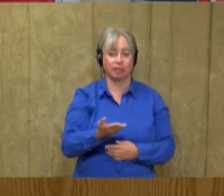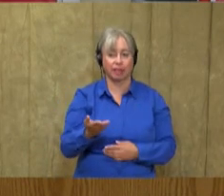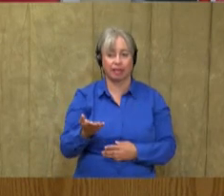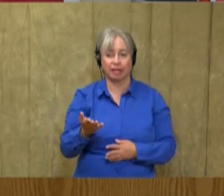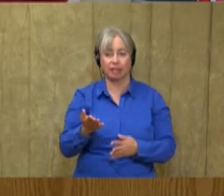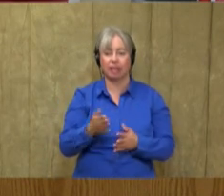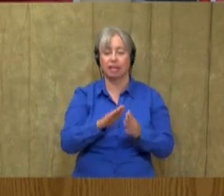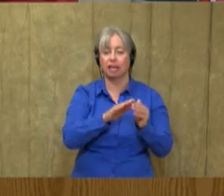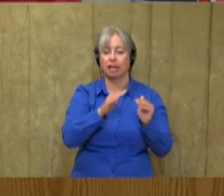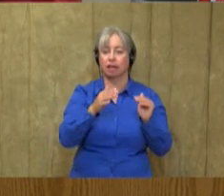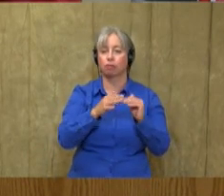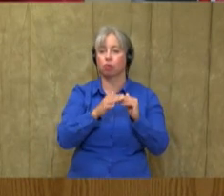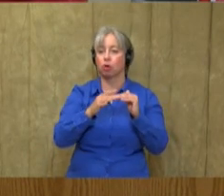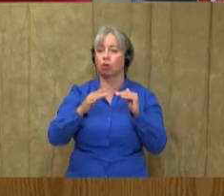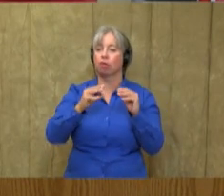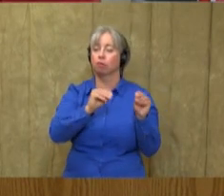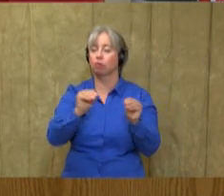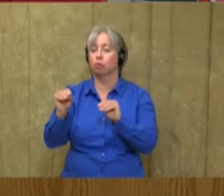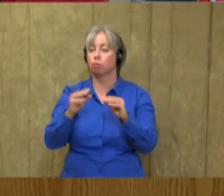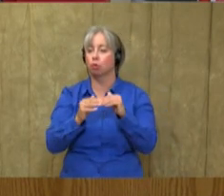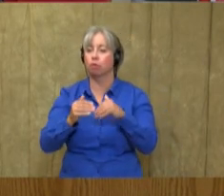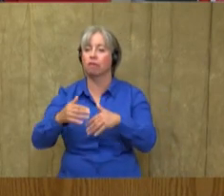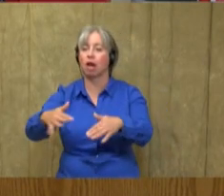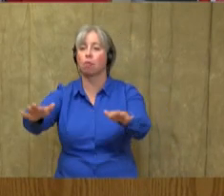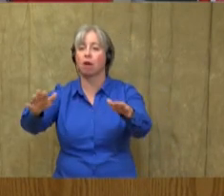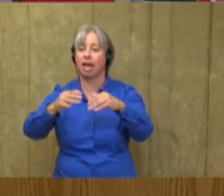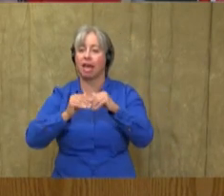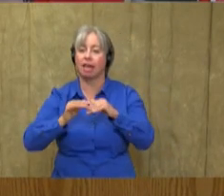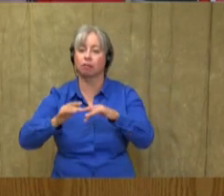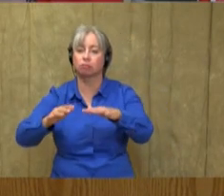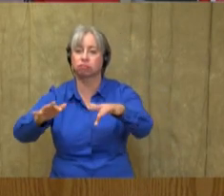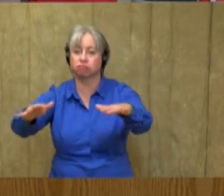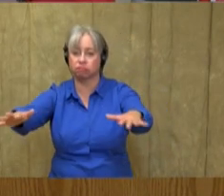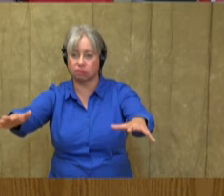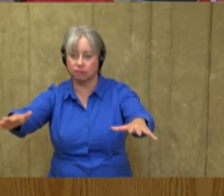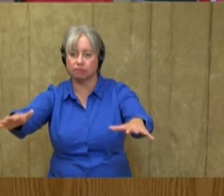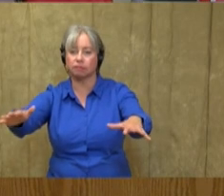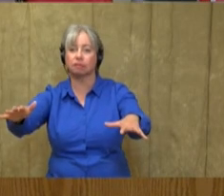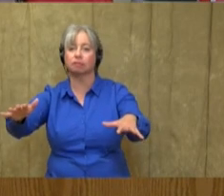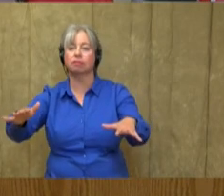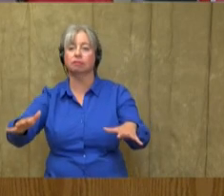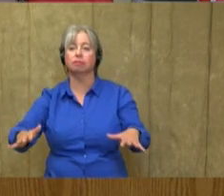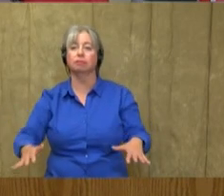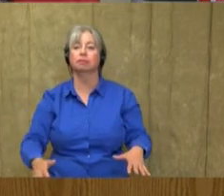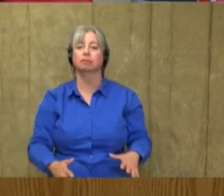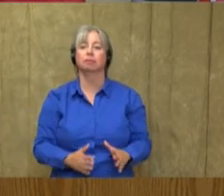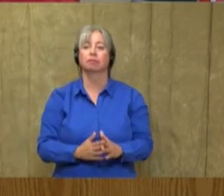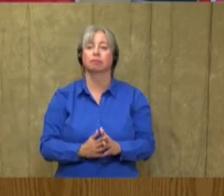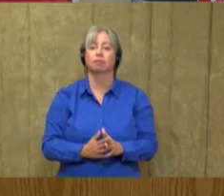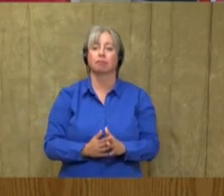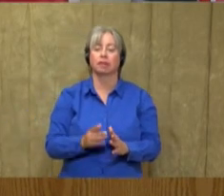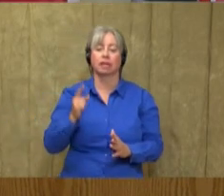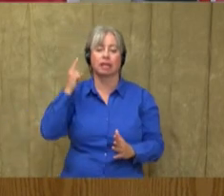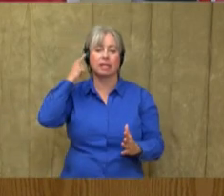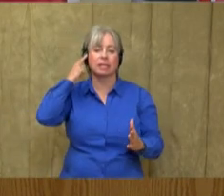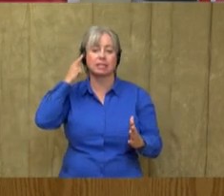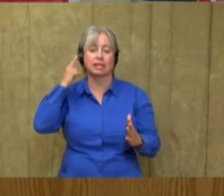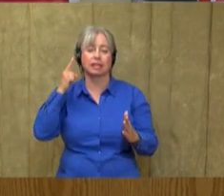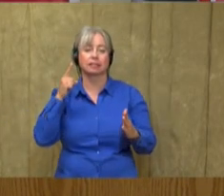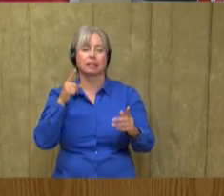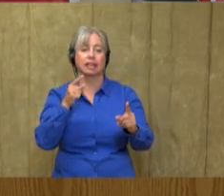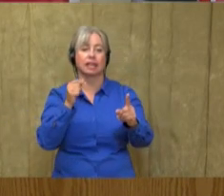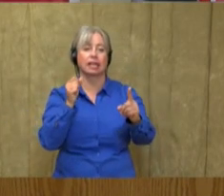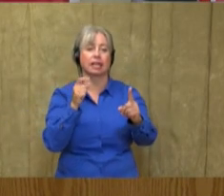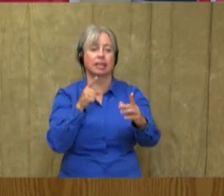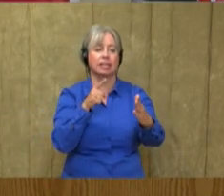away from that source. And in the idea about reflection, the sound waves hit another